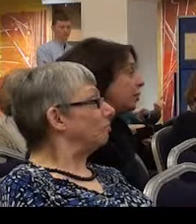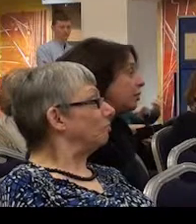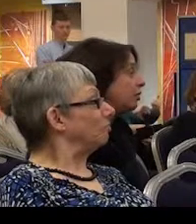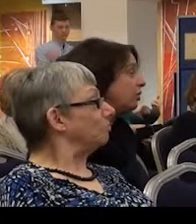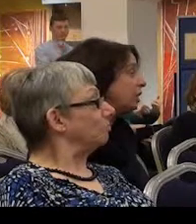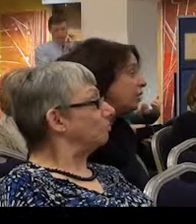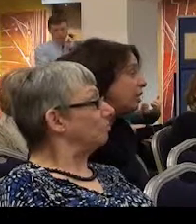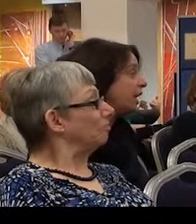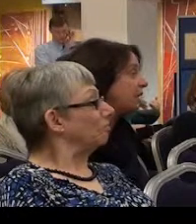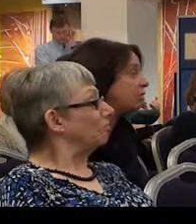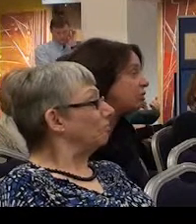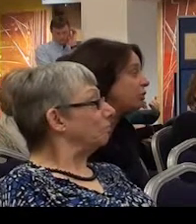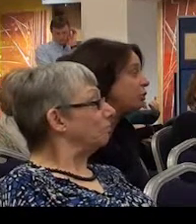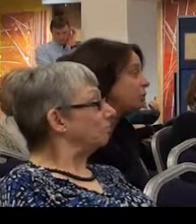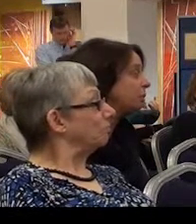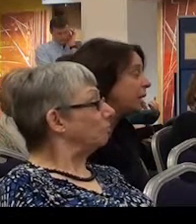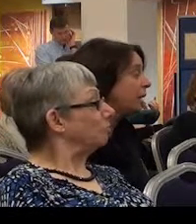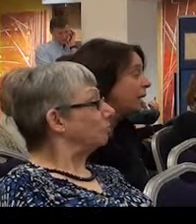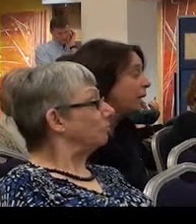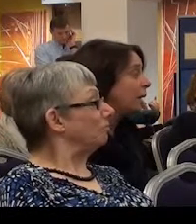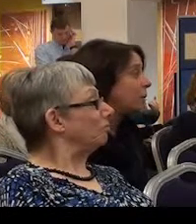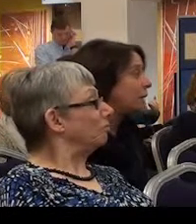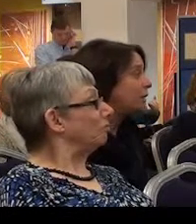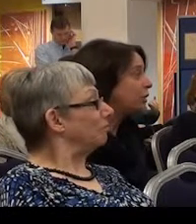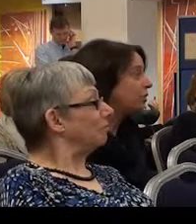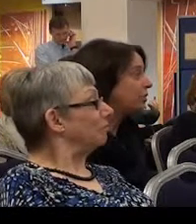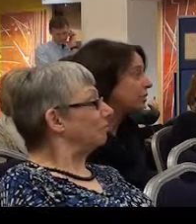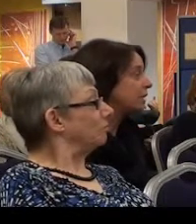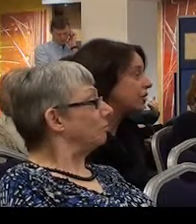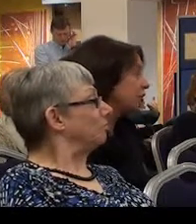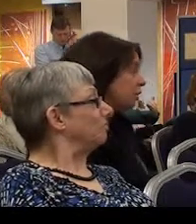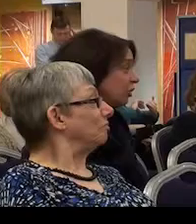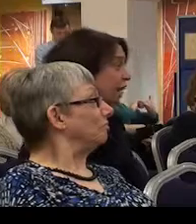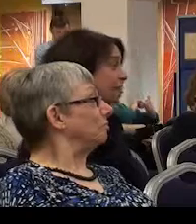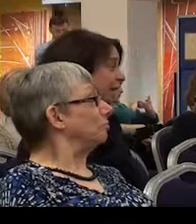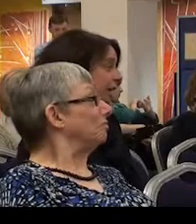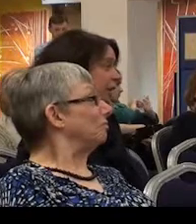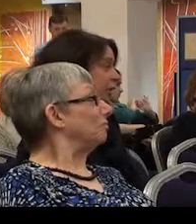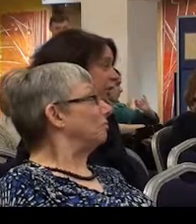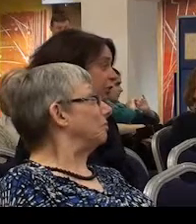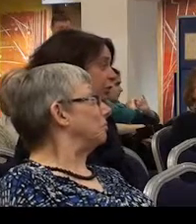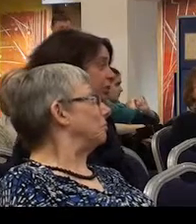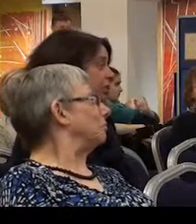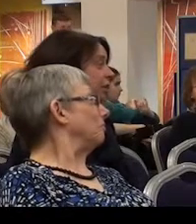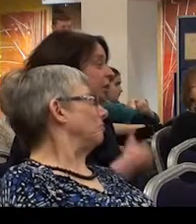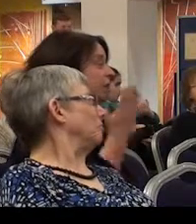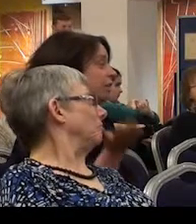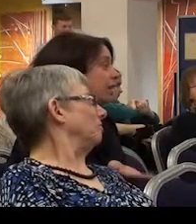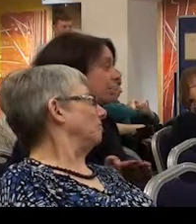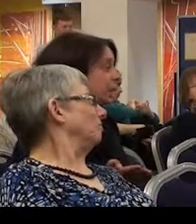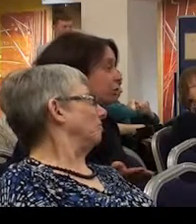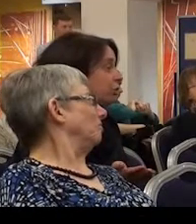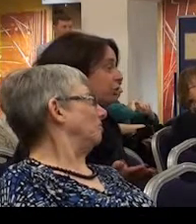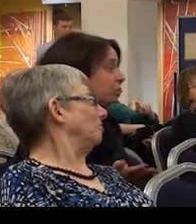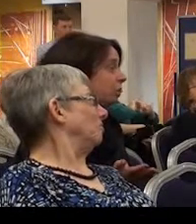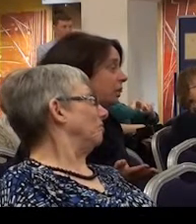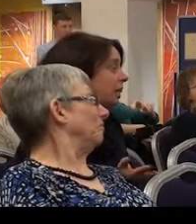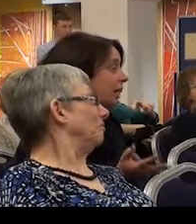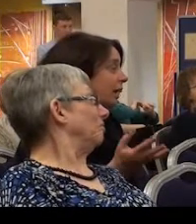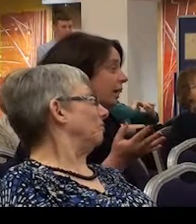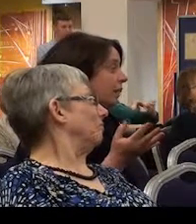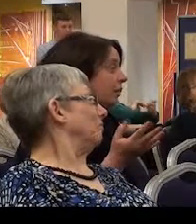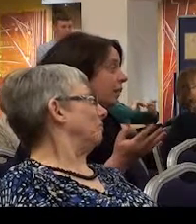was the main presentation at the Headteachers Forum, because it's just not happening in the local authority in the way that it's happening in your